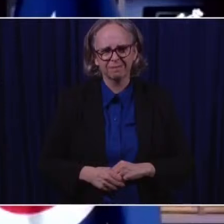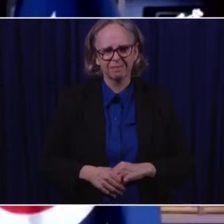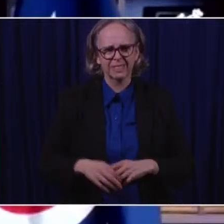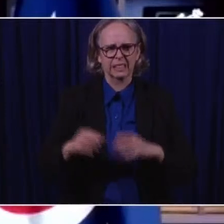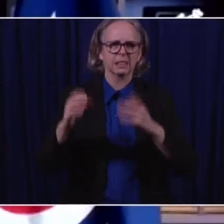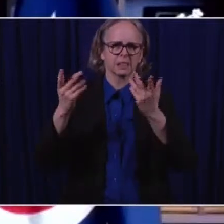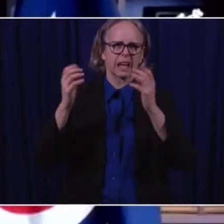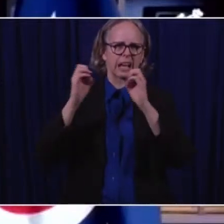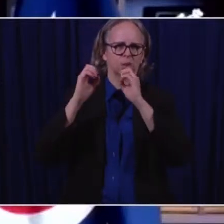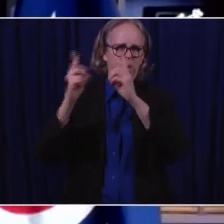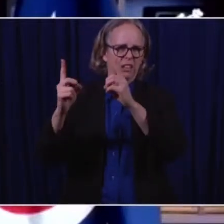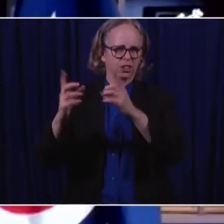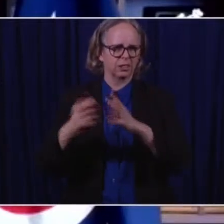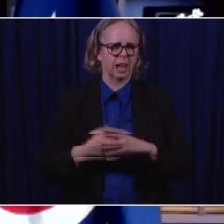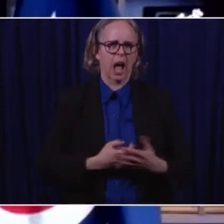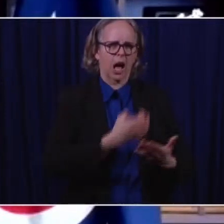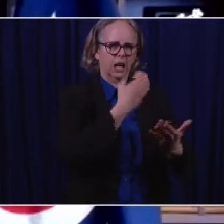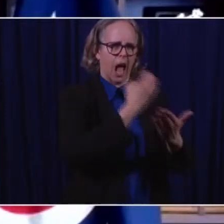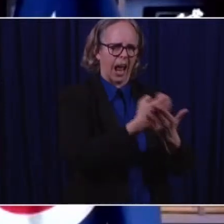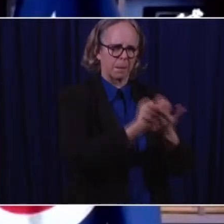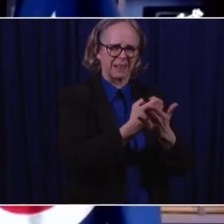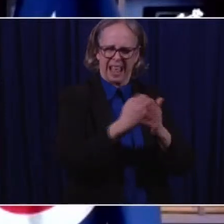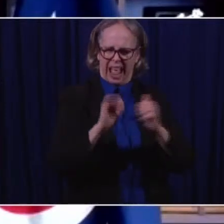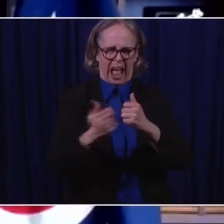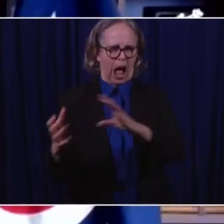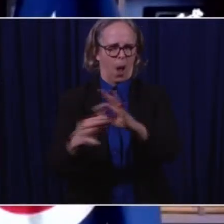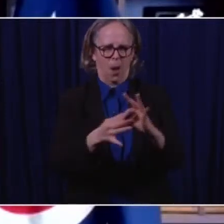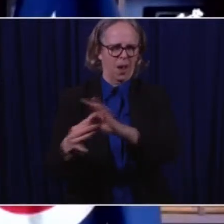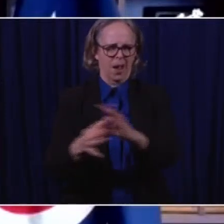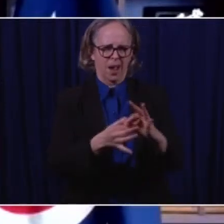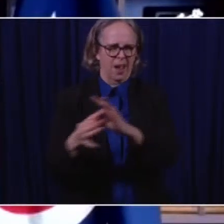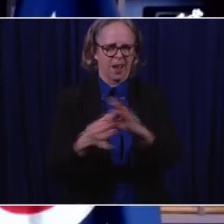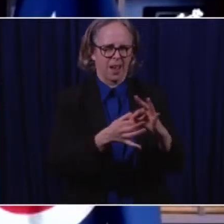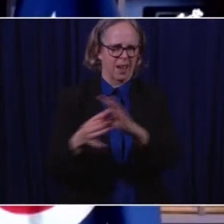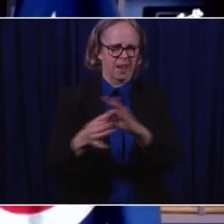recovery conversation. And today is the